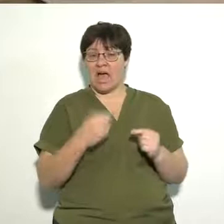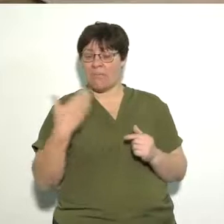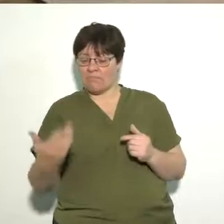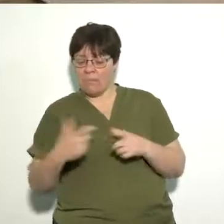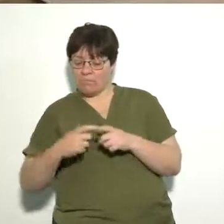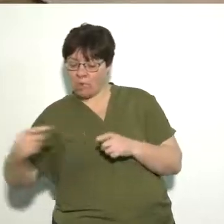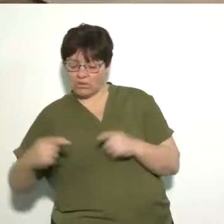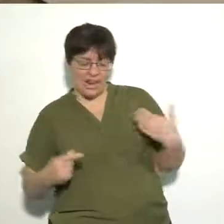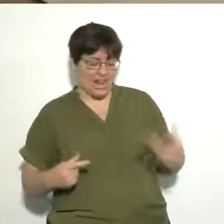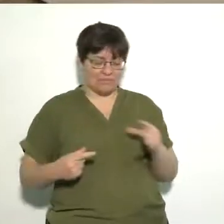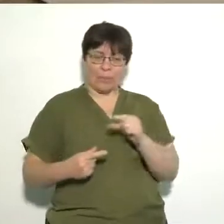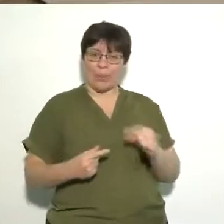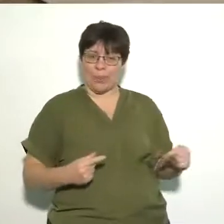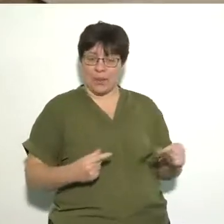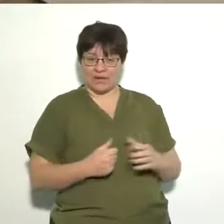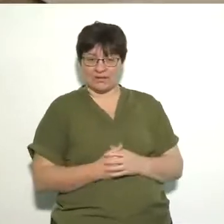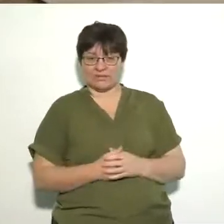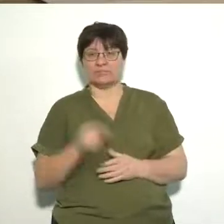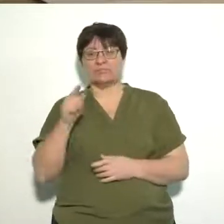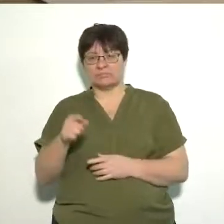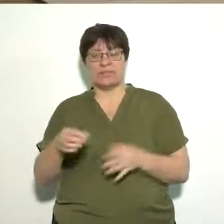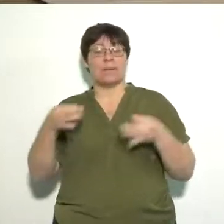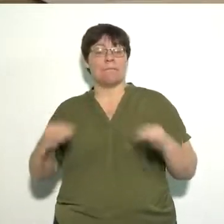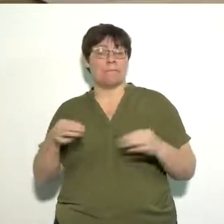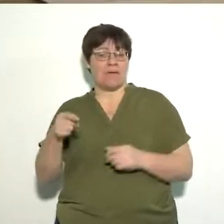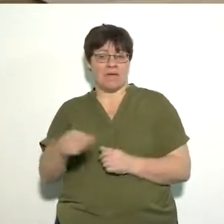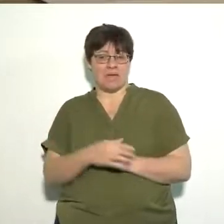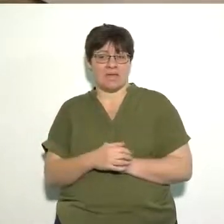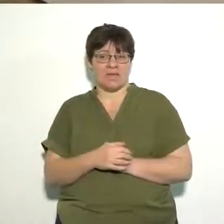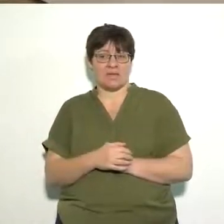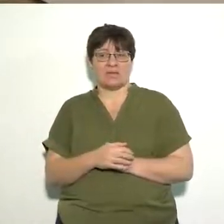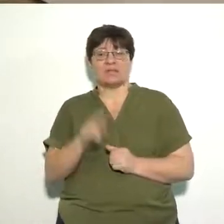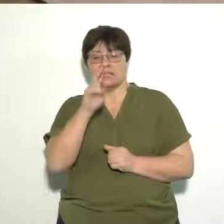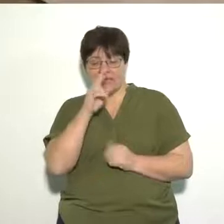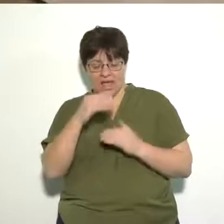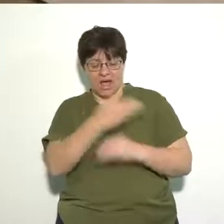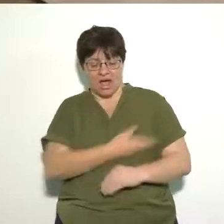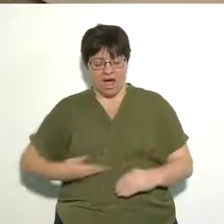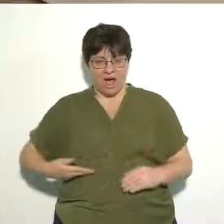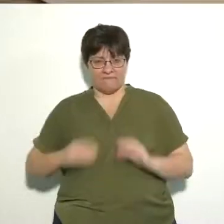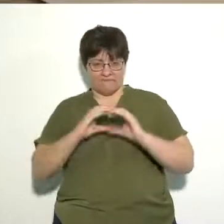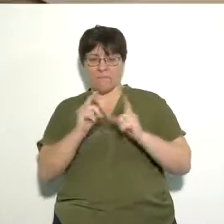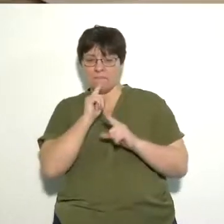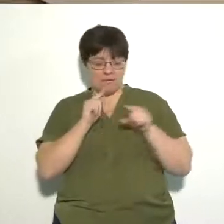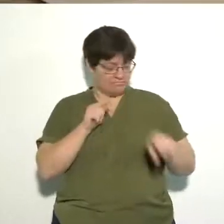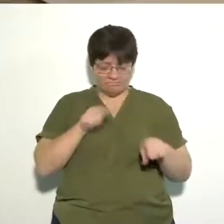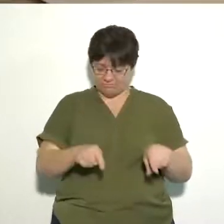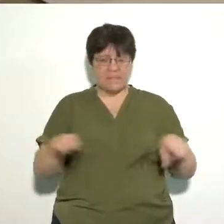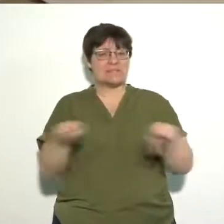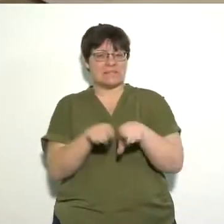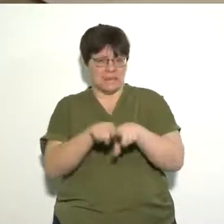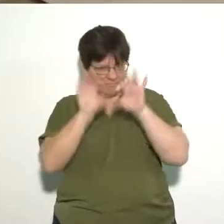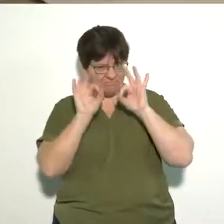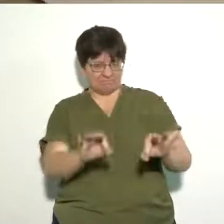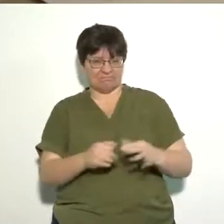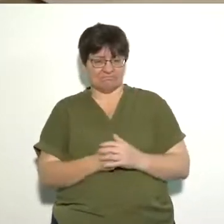left-hand side. If you look at this piece of paper and you look at the semicircle, it is symmetrical. Now, the piece of